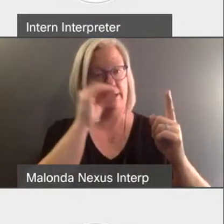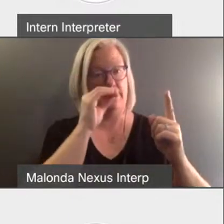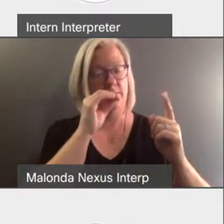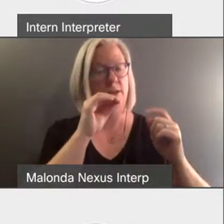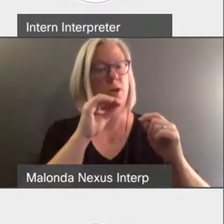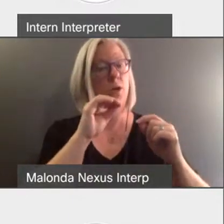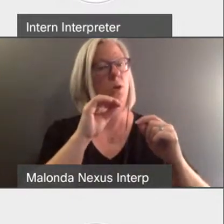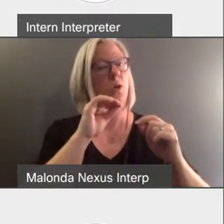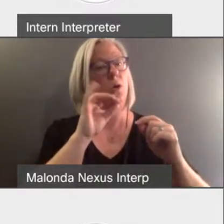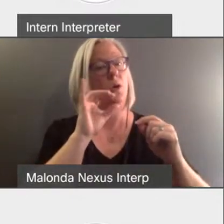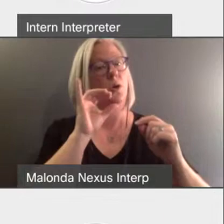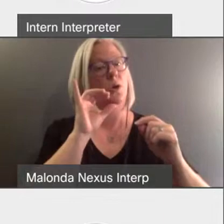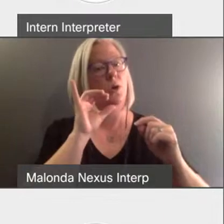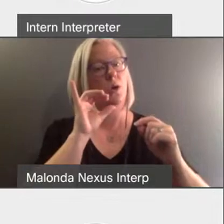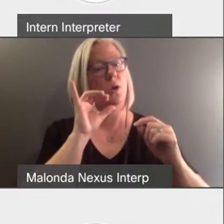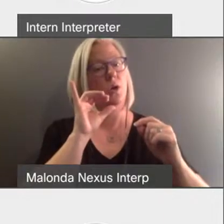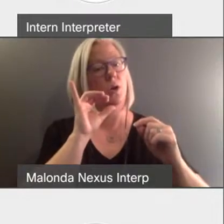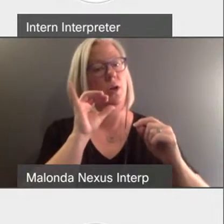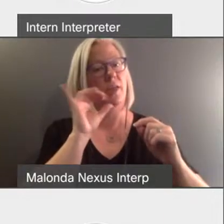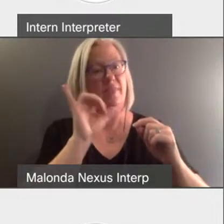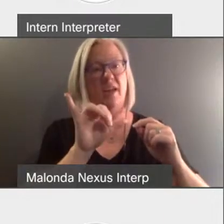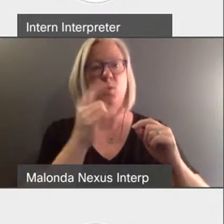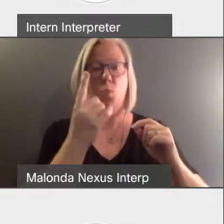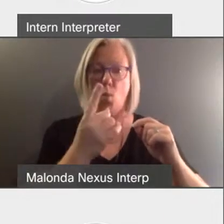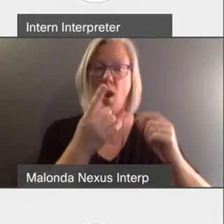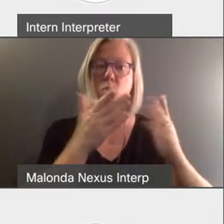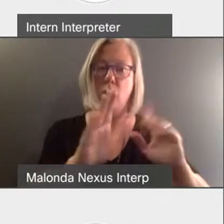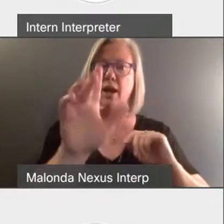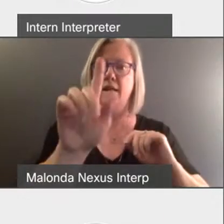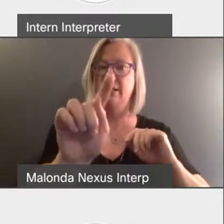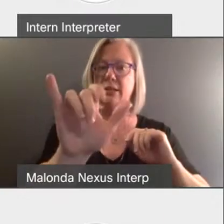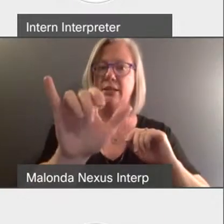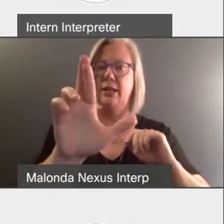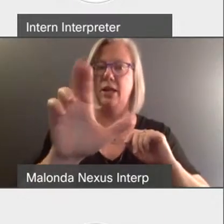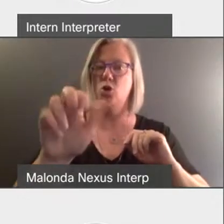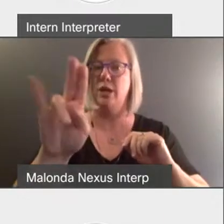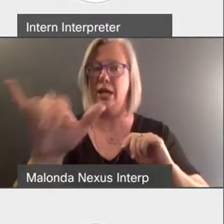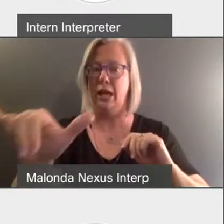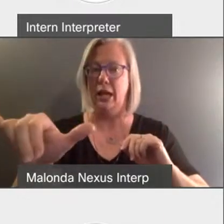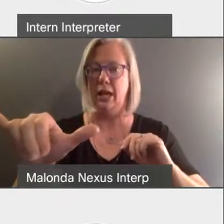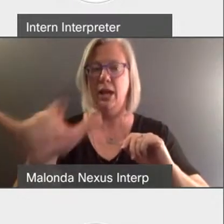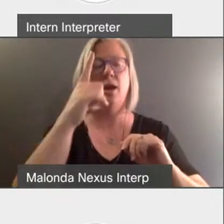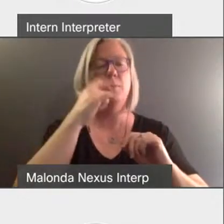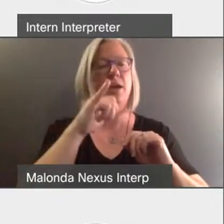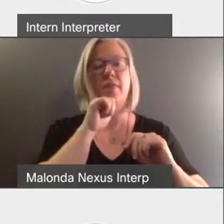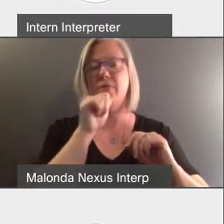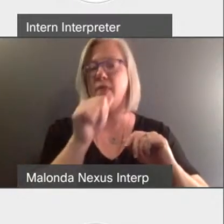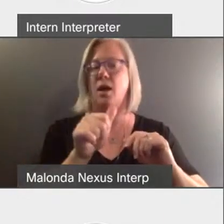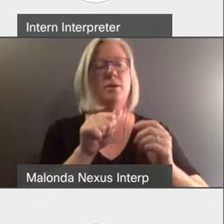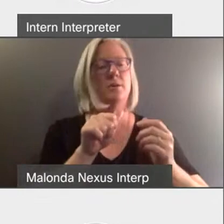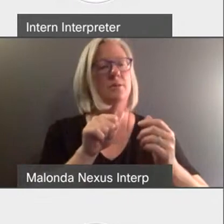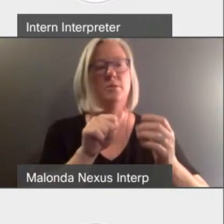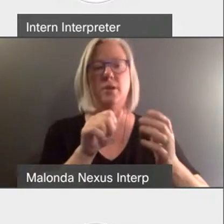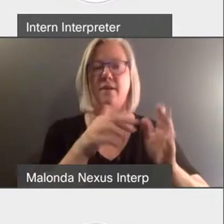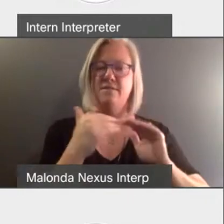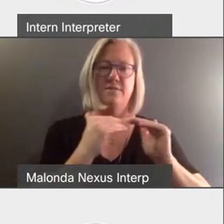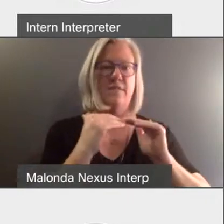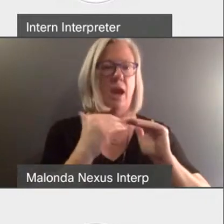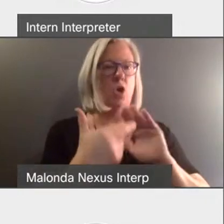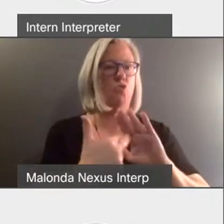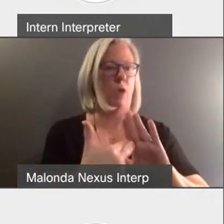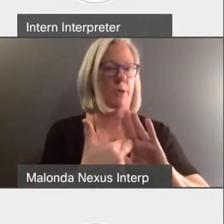it is one form of tyranny because it does not fairly represent